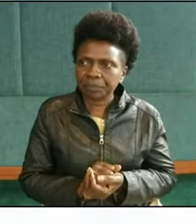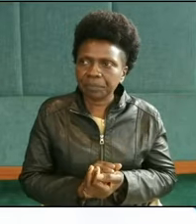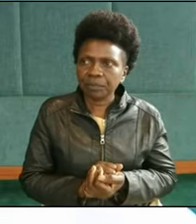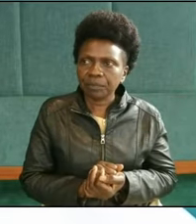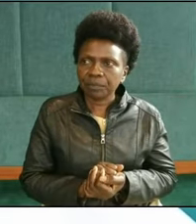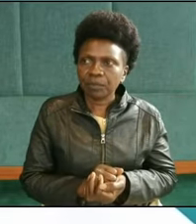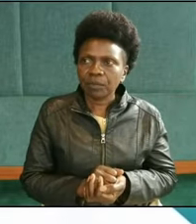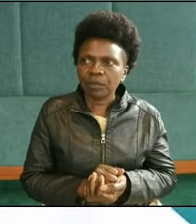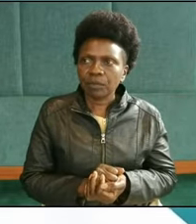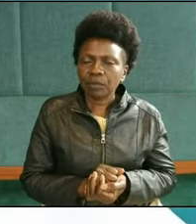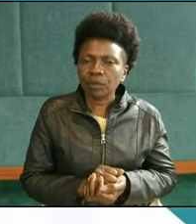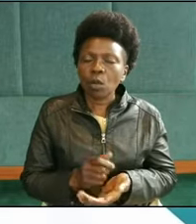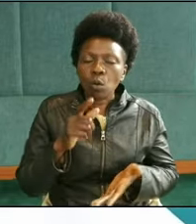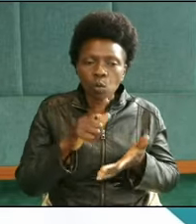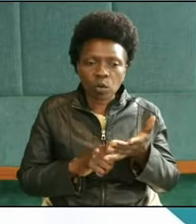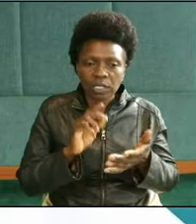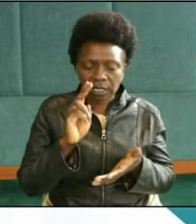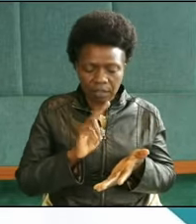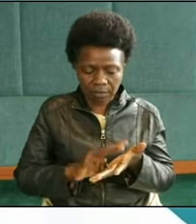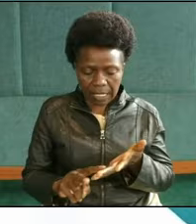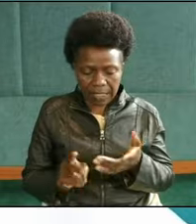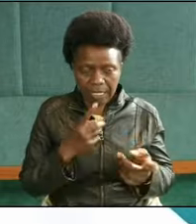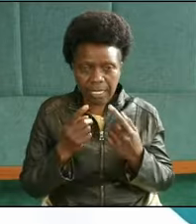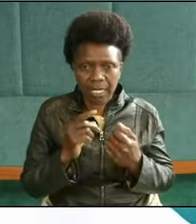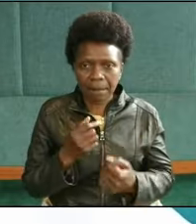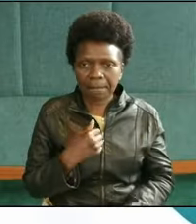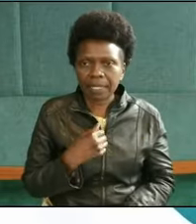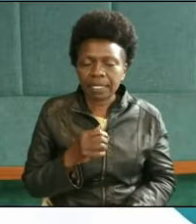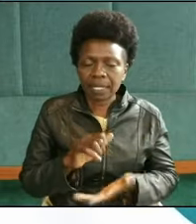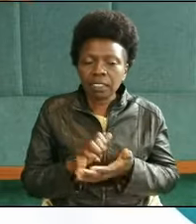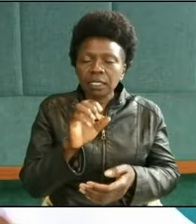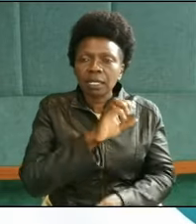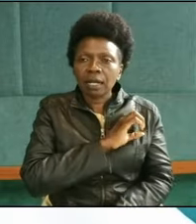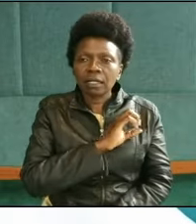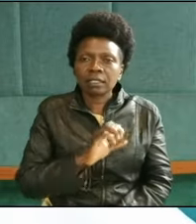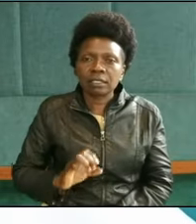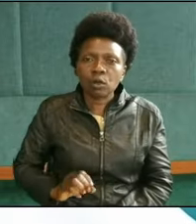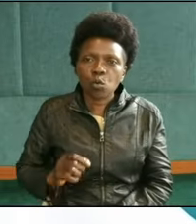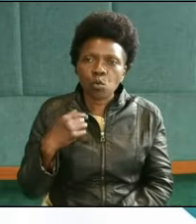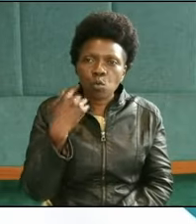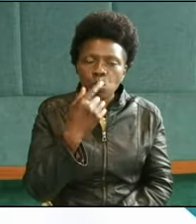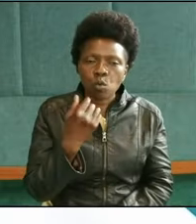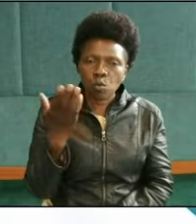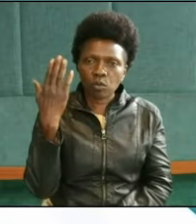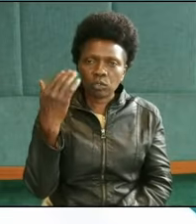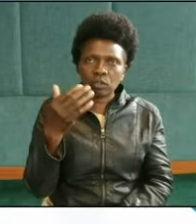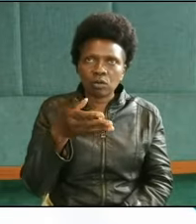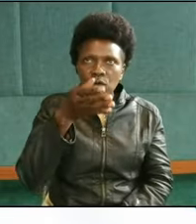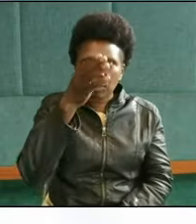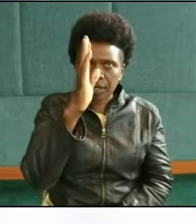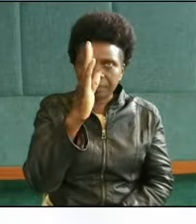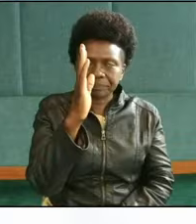What this text is telling me, that Christ, who was God,